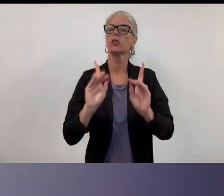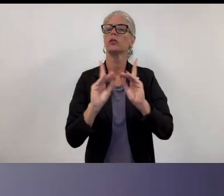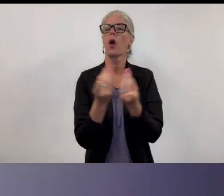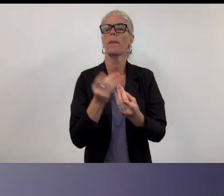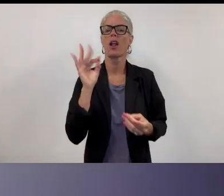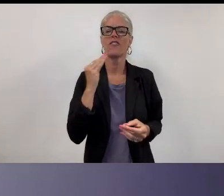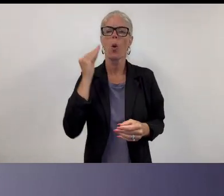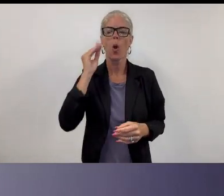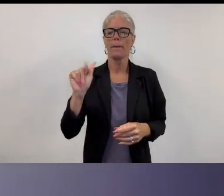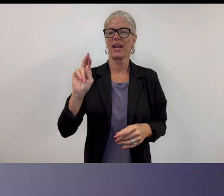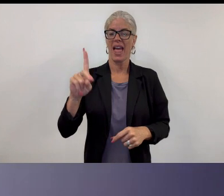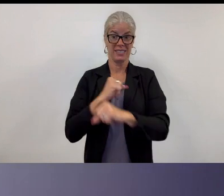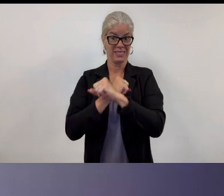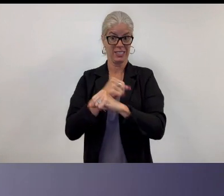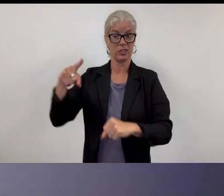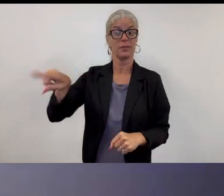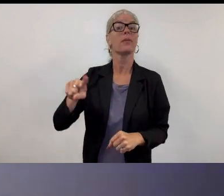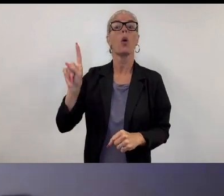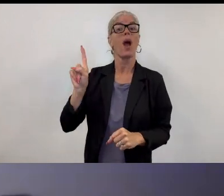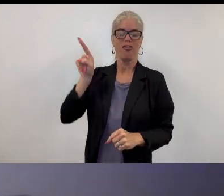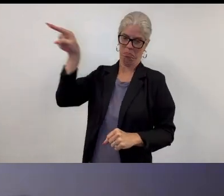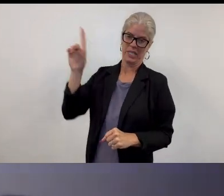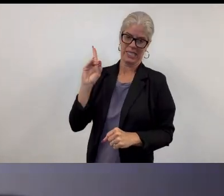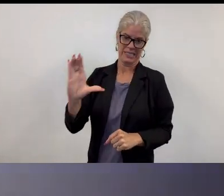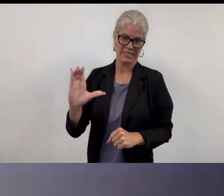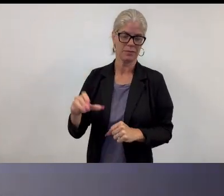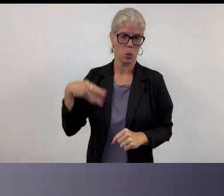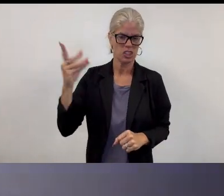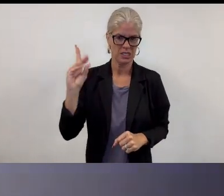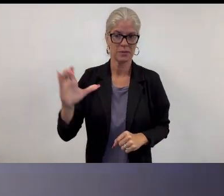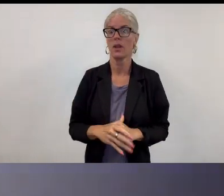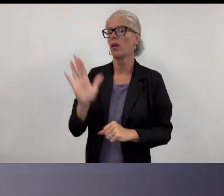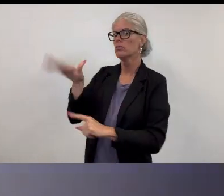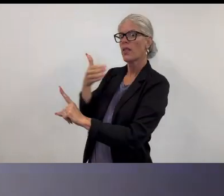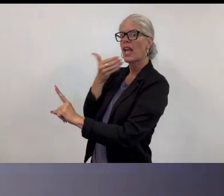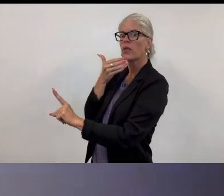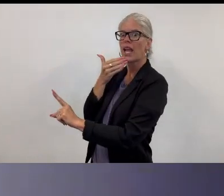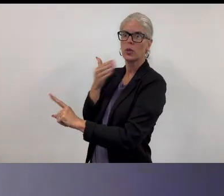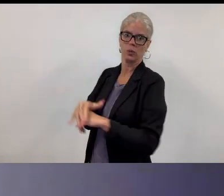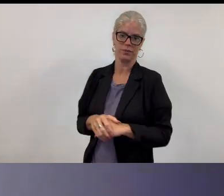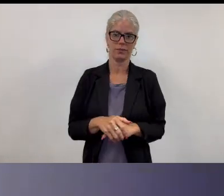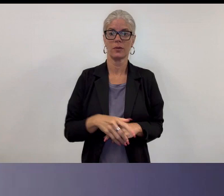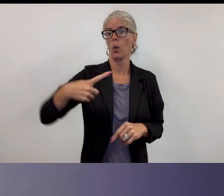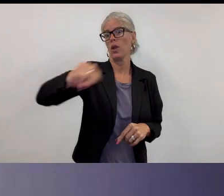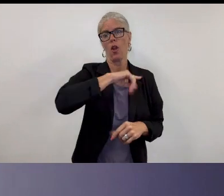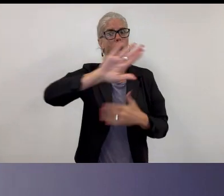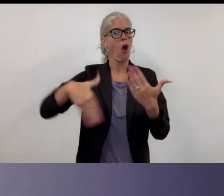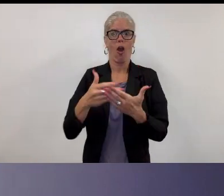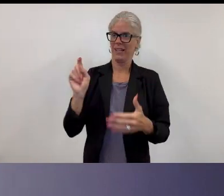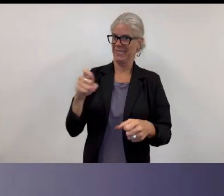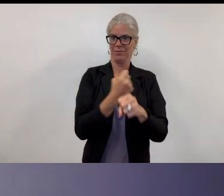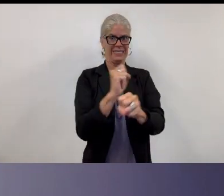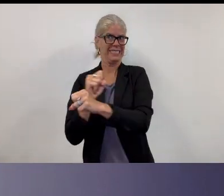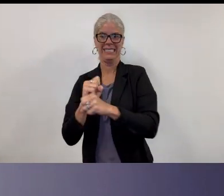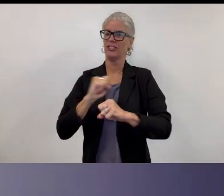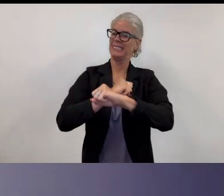in Washington, D.C., which is pretty cool. So I thank you for that because we all need some security right now. There's a lot going on out